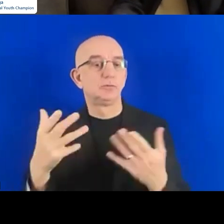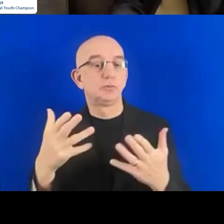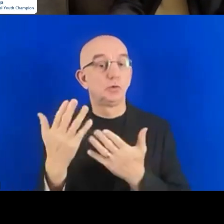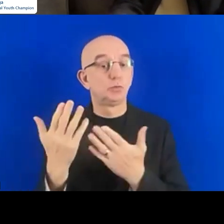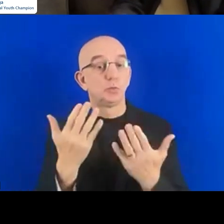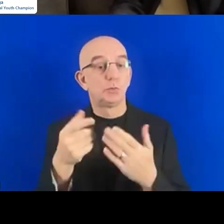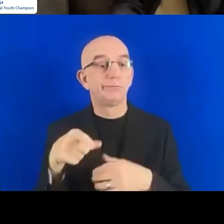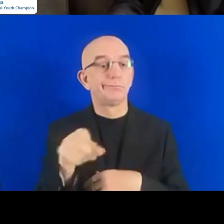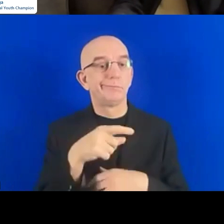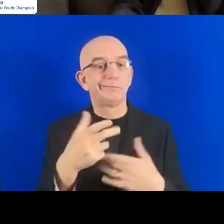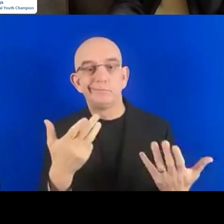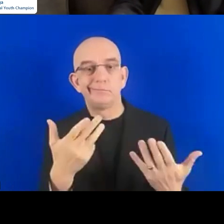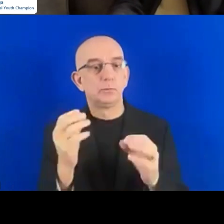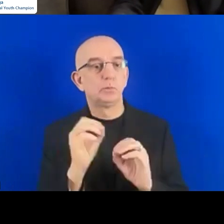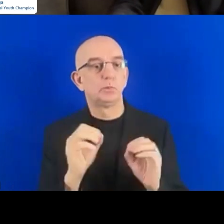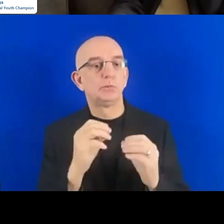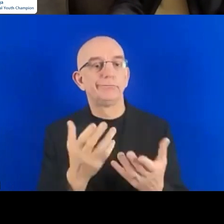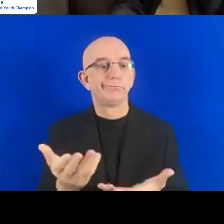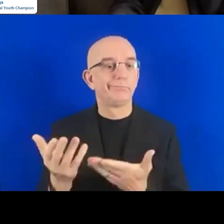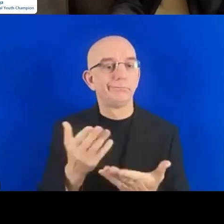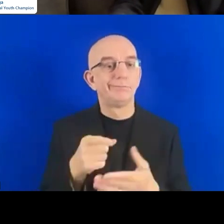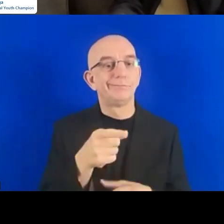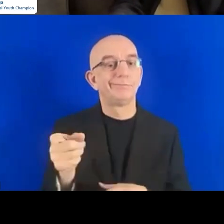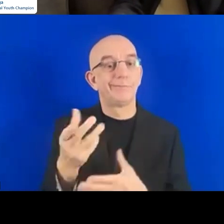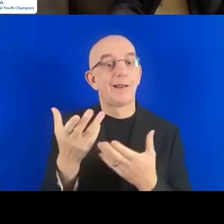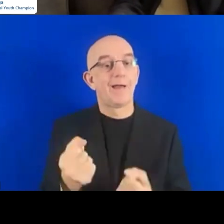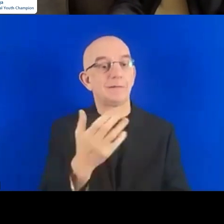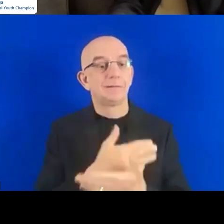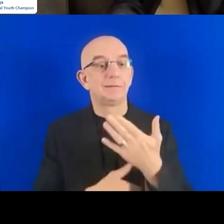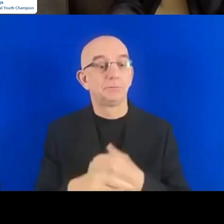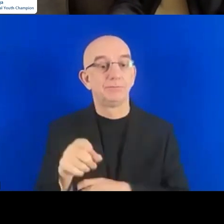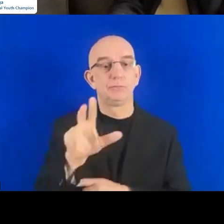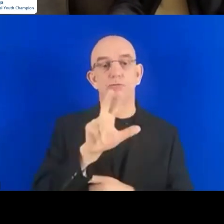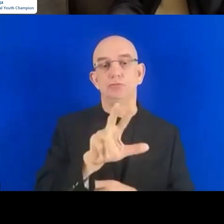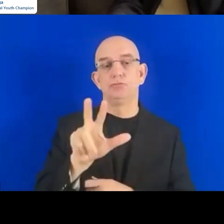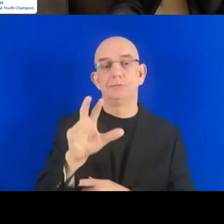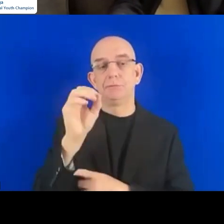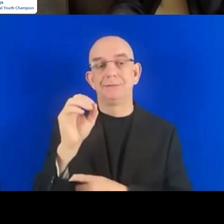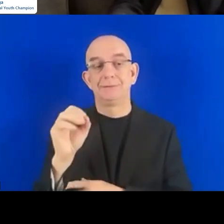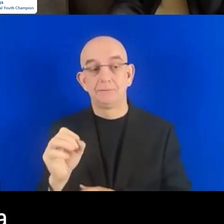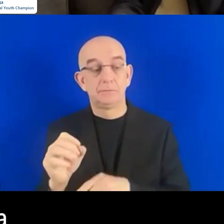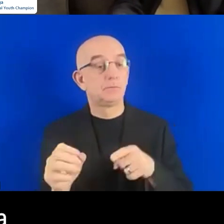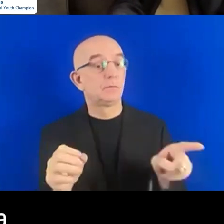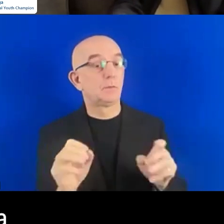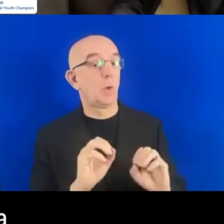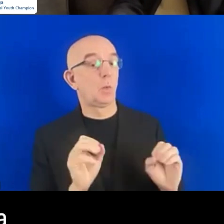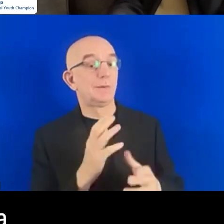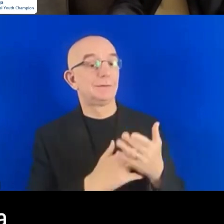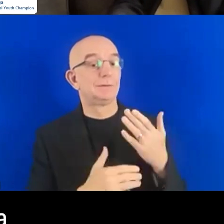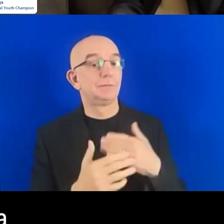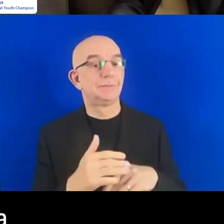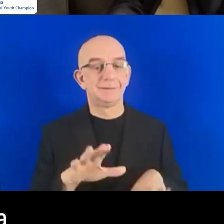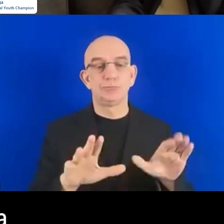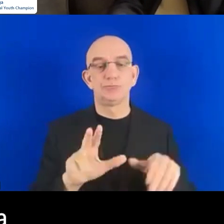percentage point gap between the two. And many countries may have the same situations. So that's an